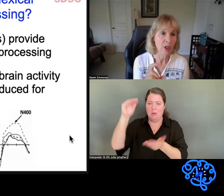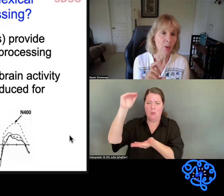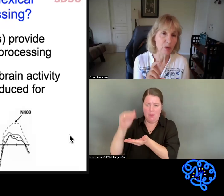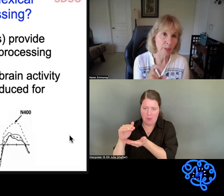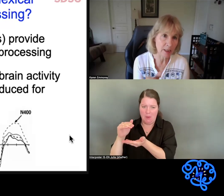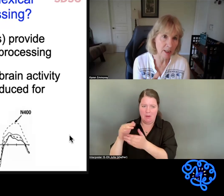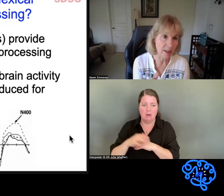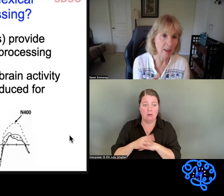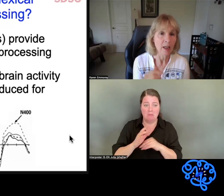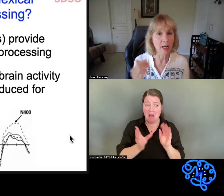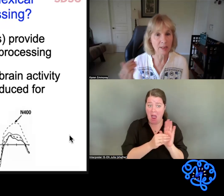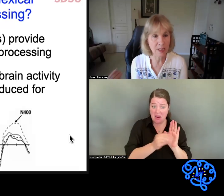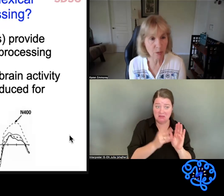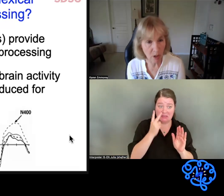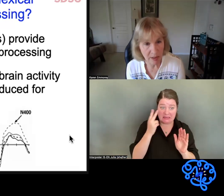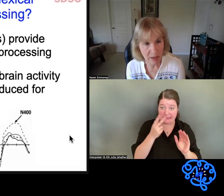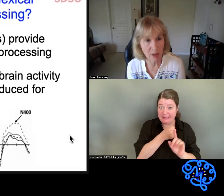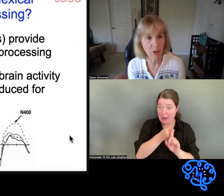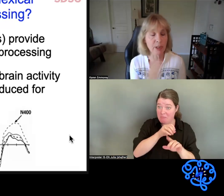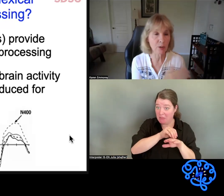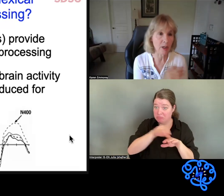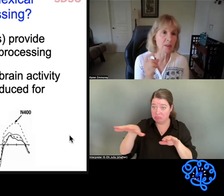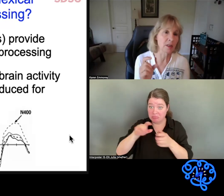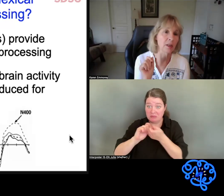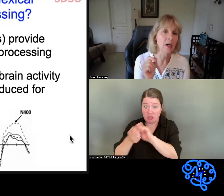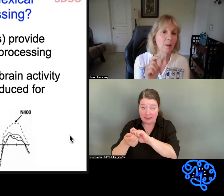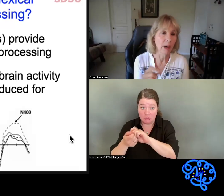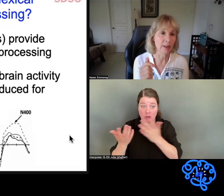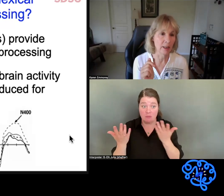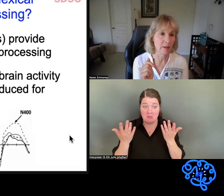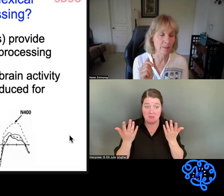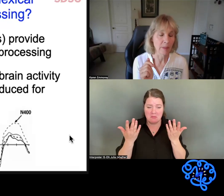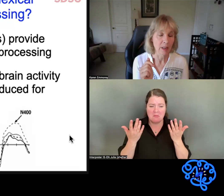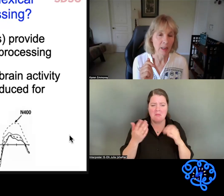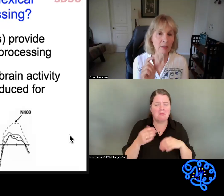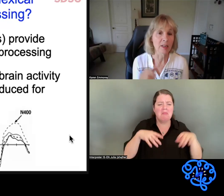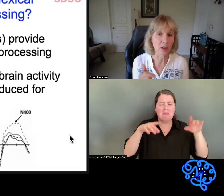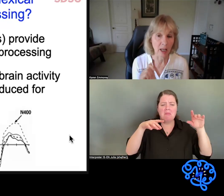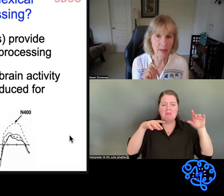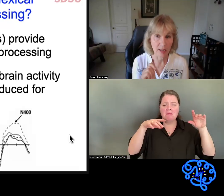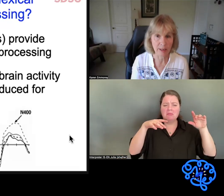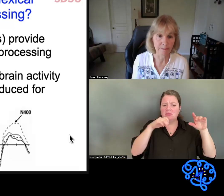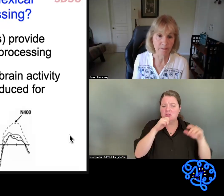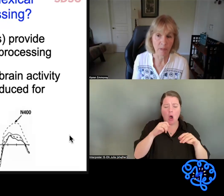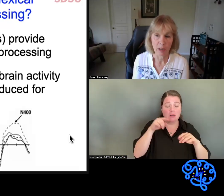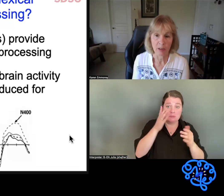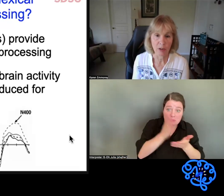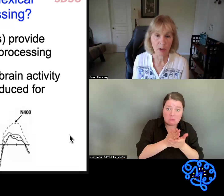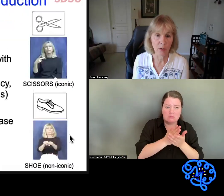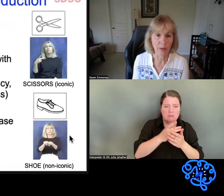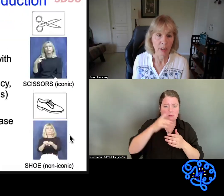N400, which would be indexing not decision processing or picture processing, but lexical access?